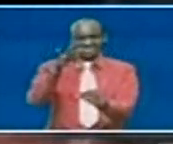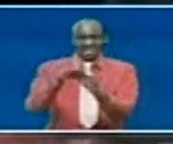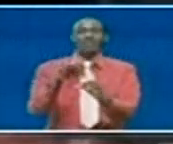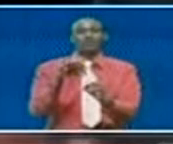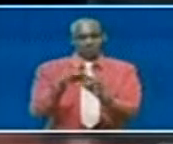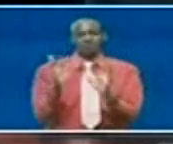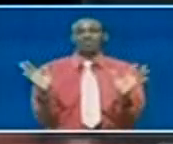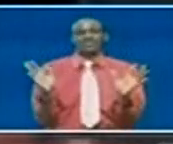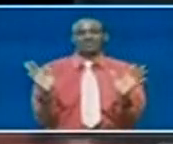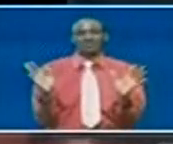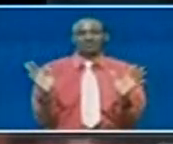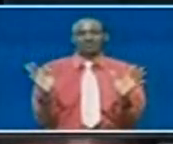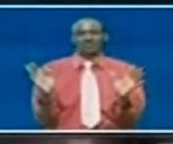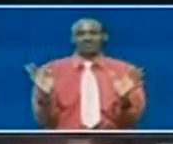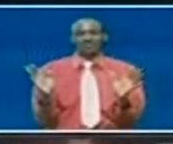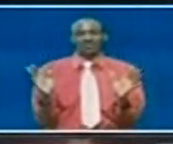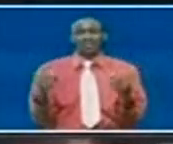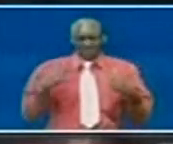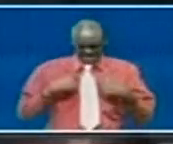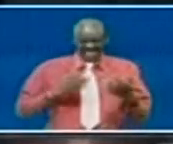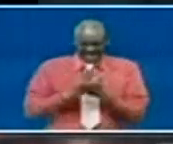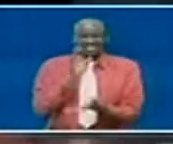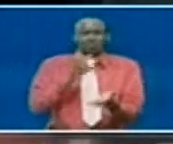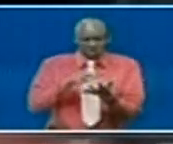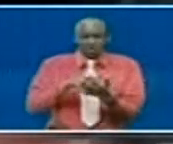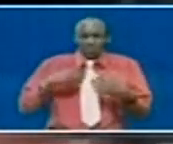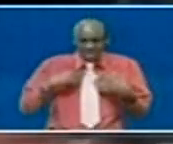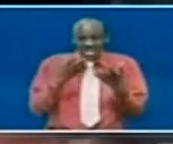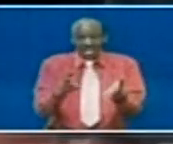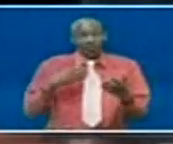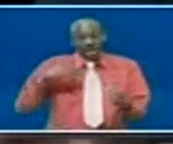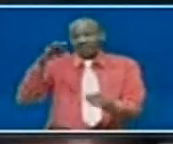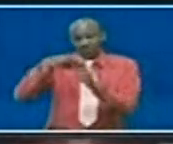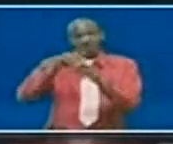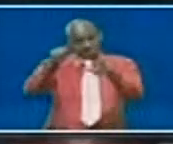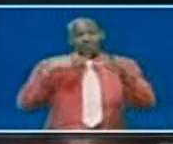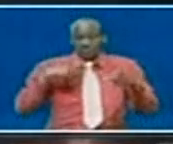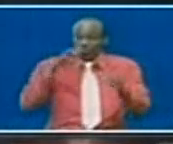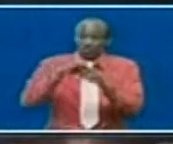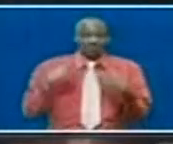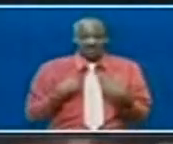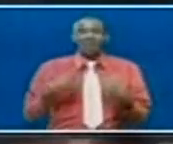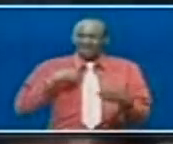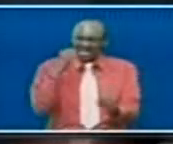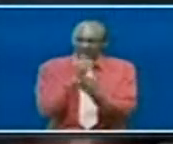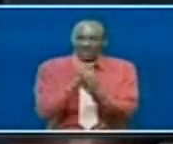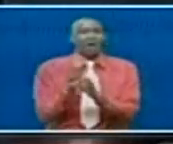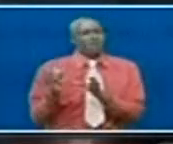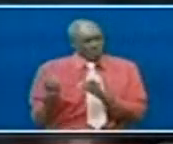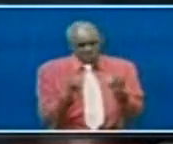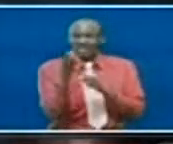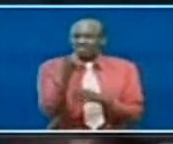vote. So I'm in my right position simply because I was elected. And I've been around in labor movement for some